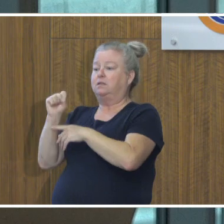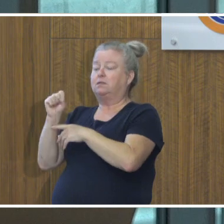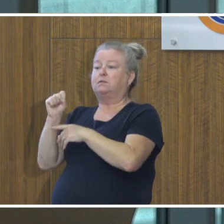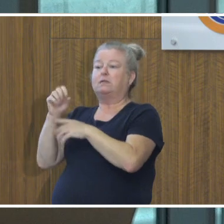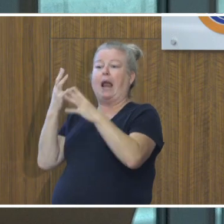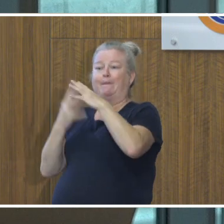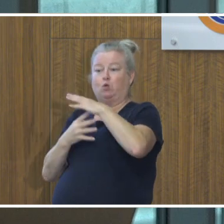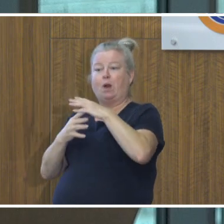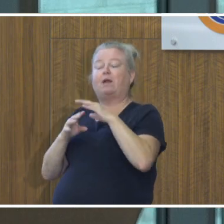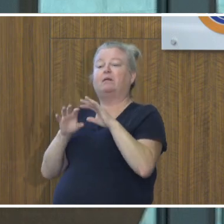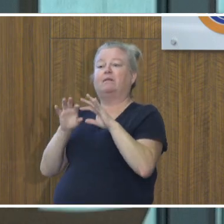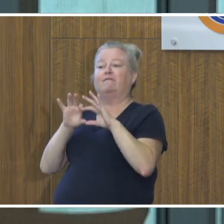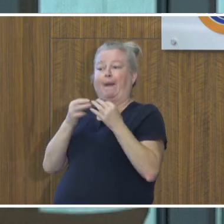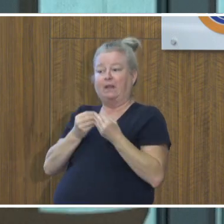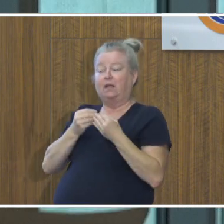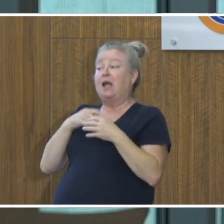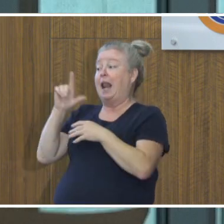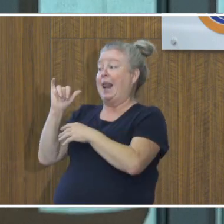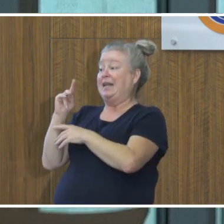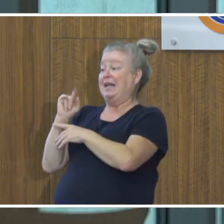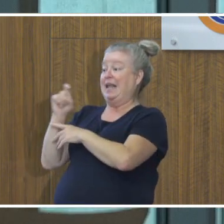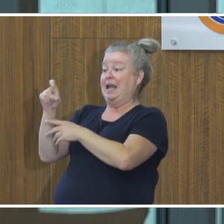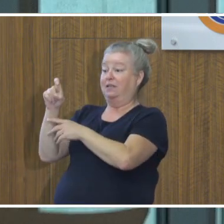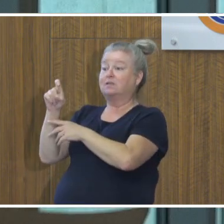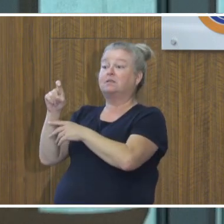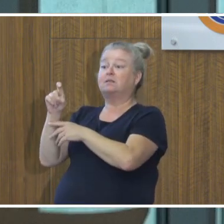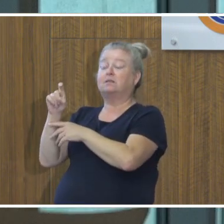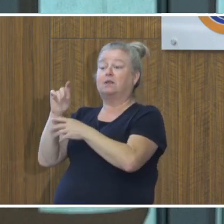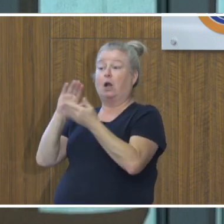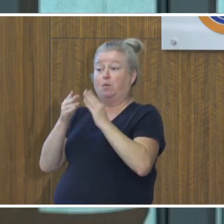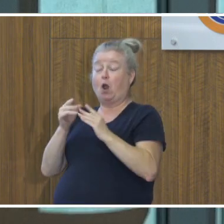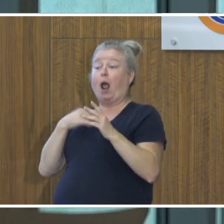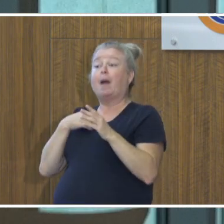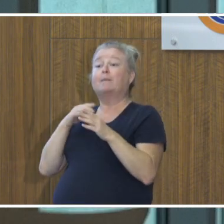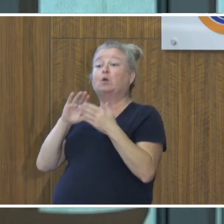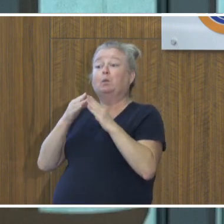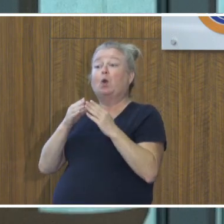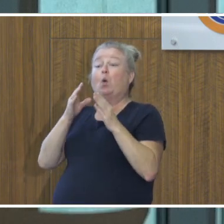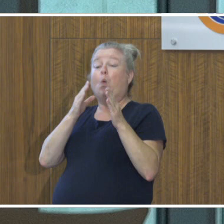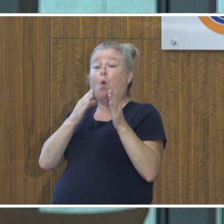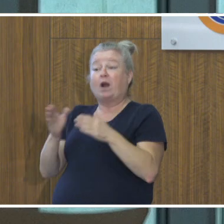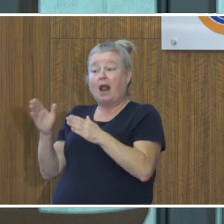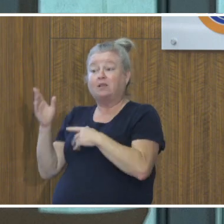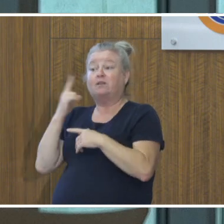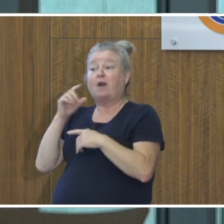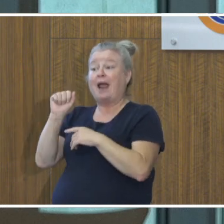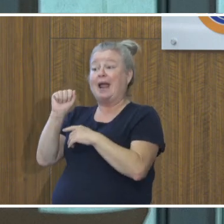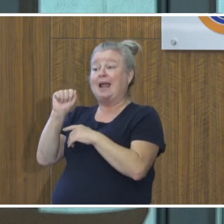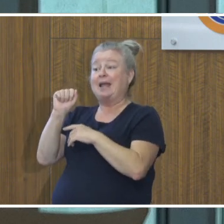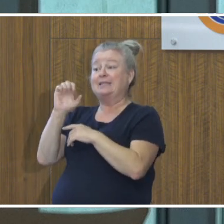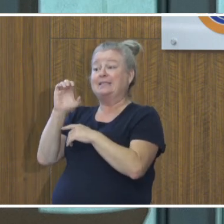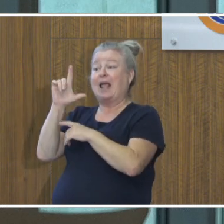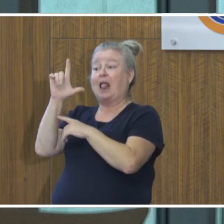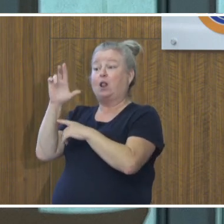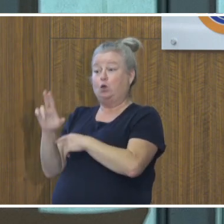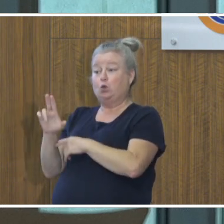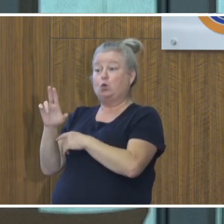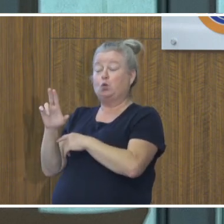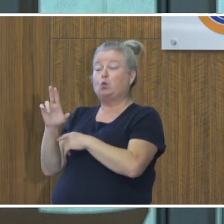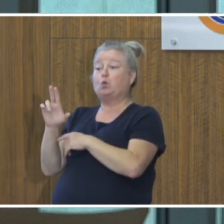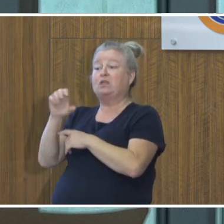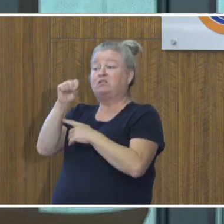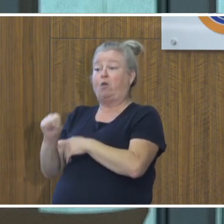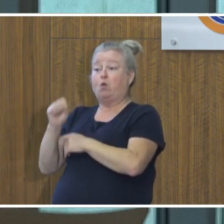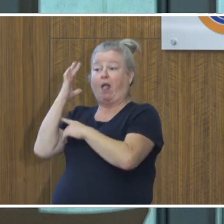the Latinx community. I am also a senior policy advocate and organizer for the ACLU of Southern California. And I am here today